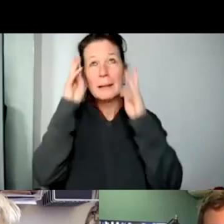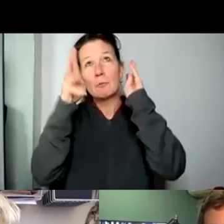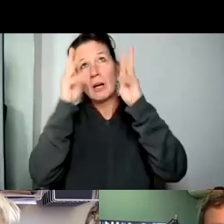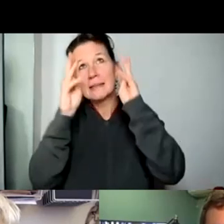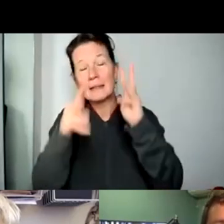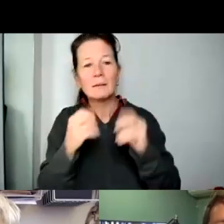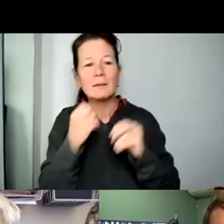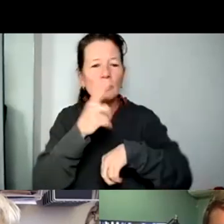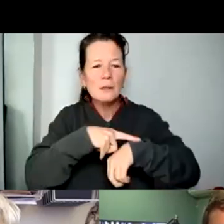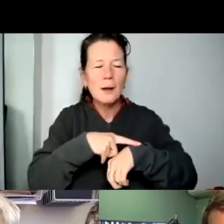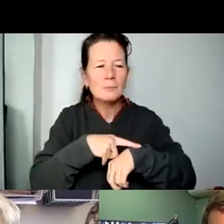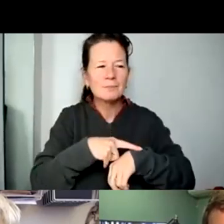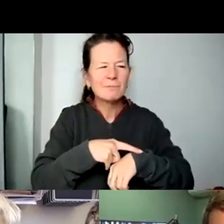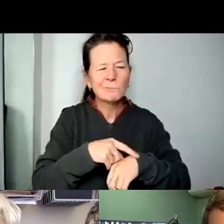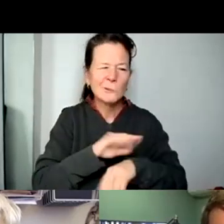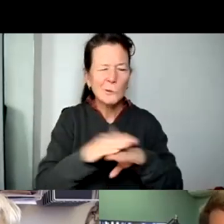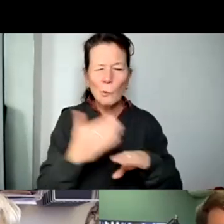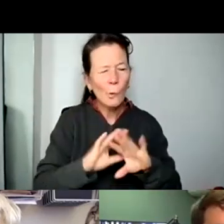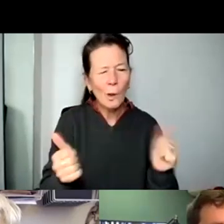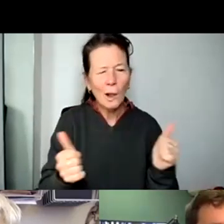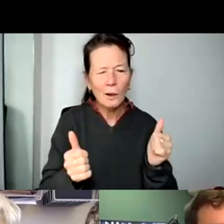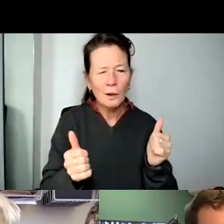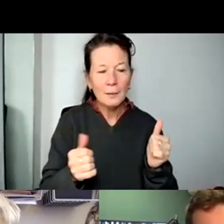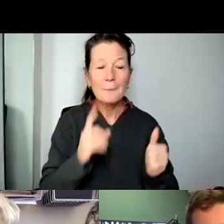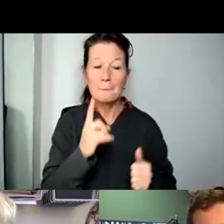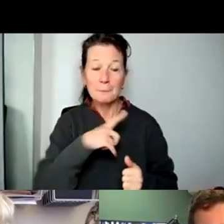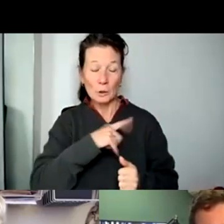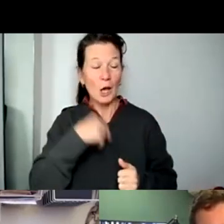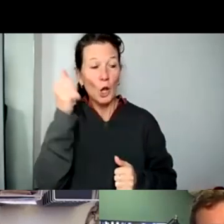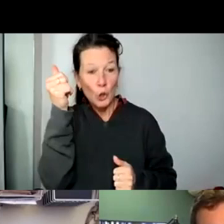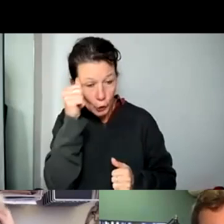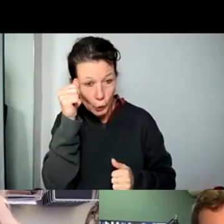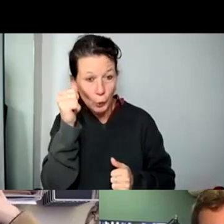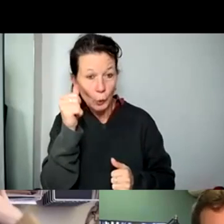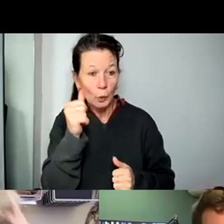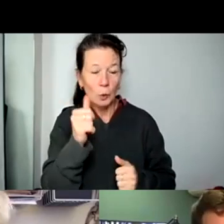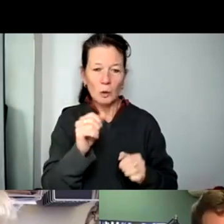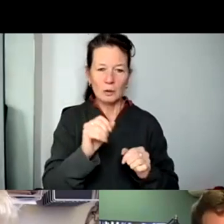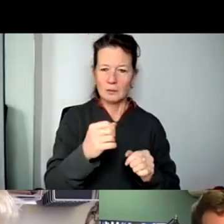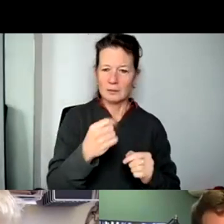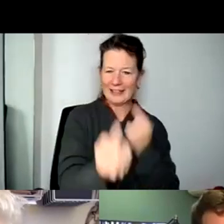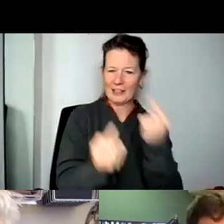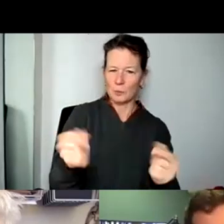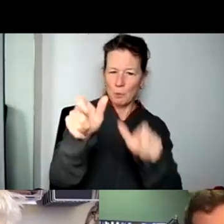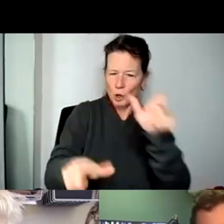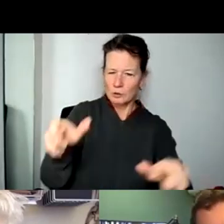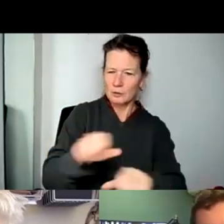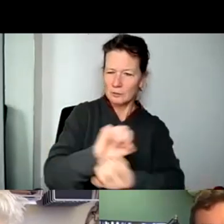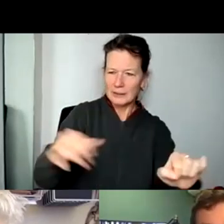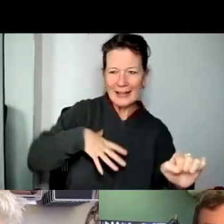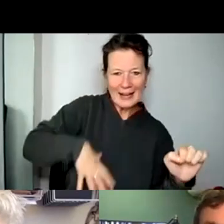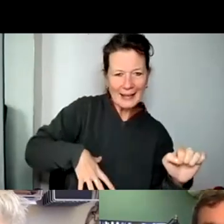take wasn't really working, but because I knew from the beginning what people's requirements